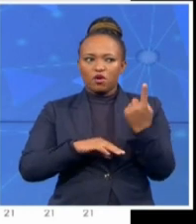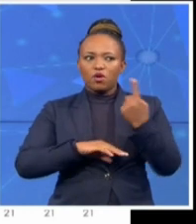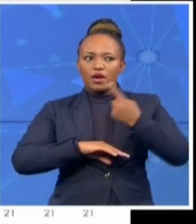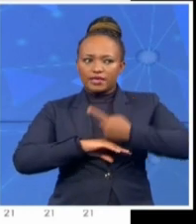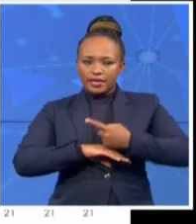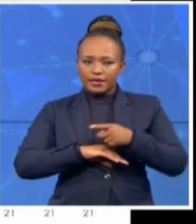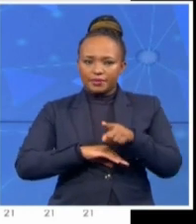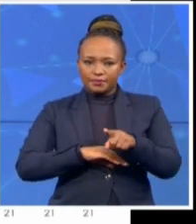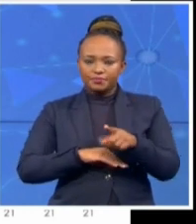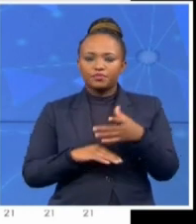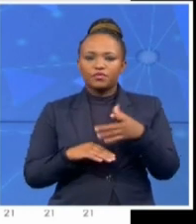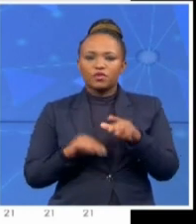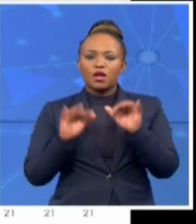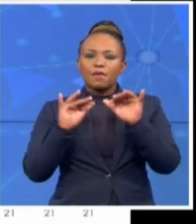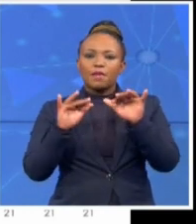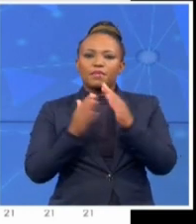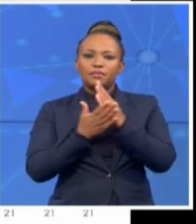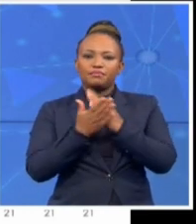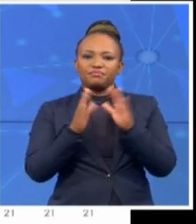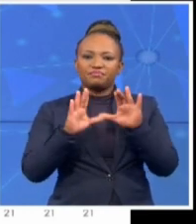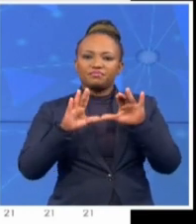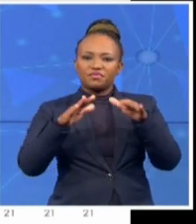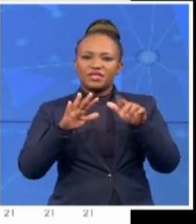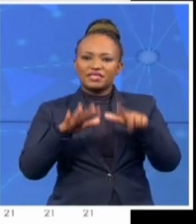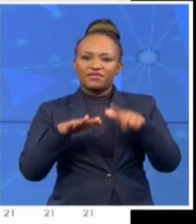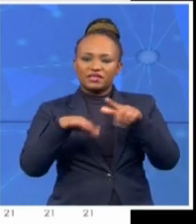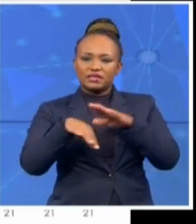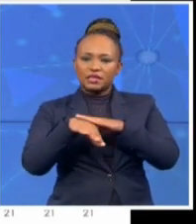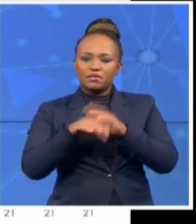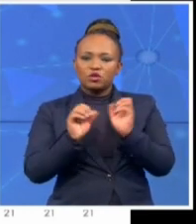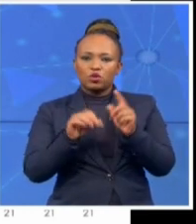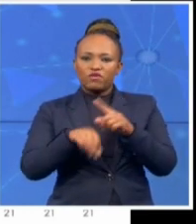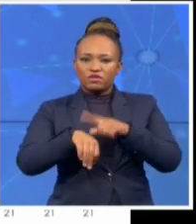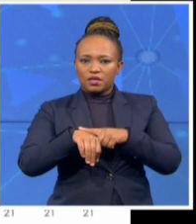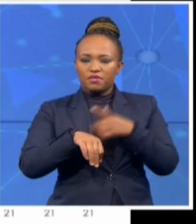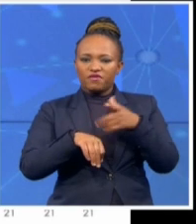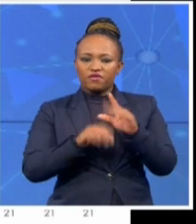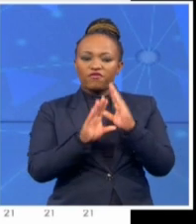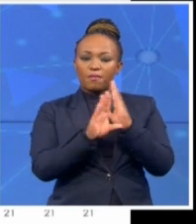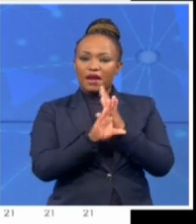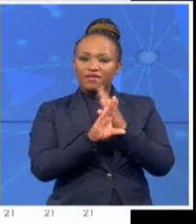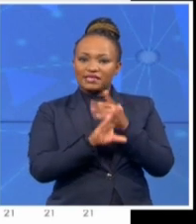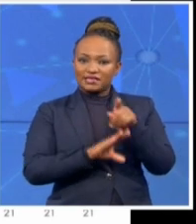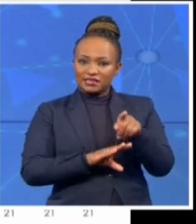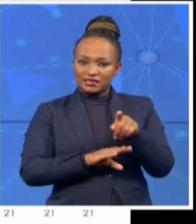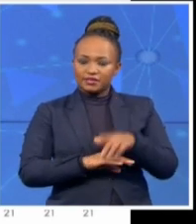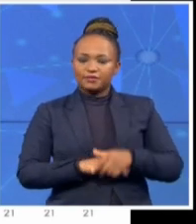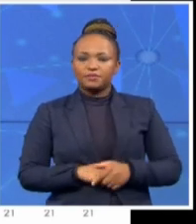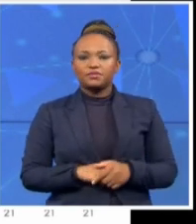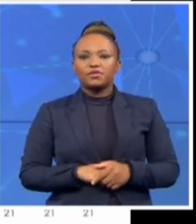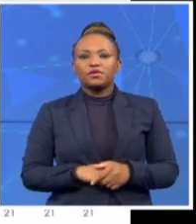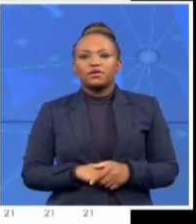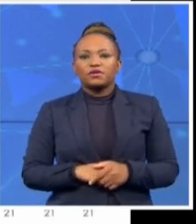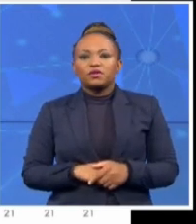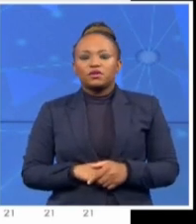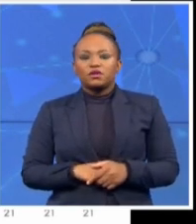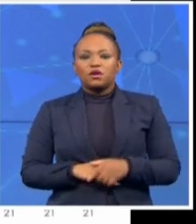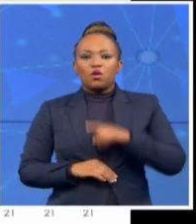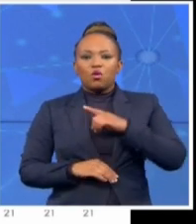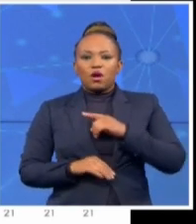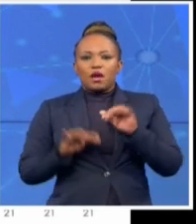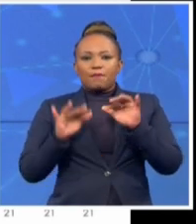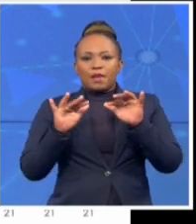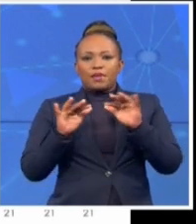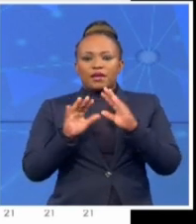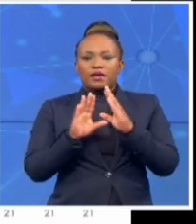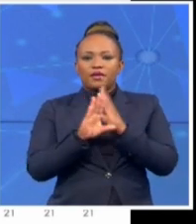17 tons, and 12 tons for the private sector. Based on our public sector use, we're currently at 39.7%